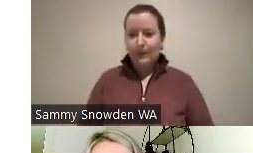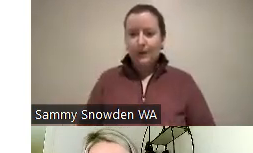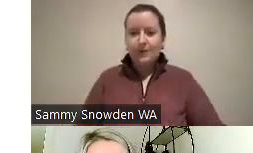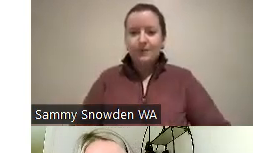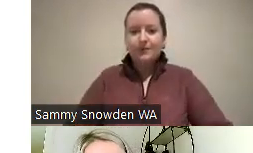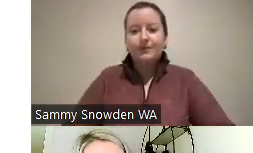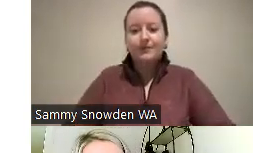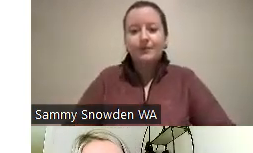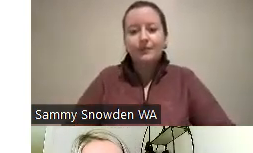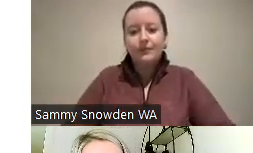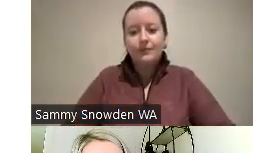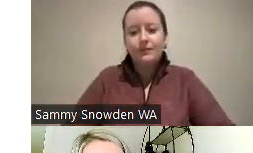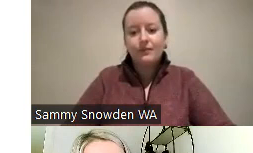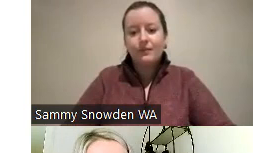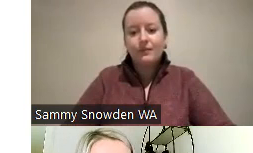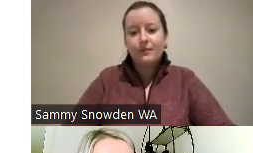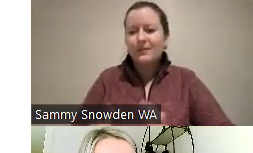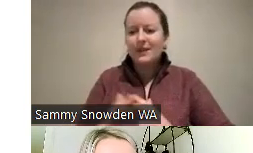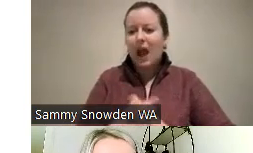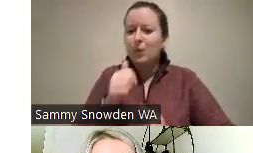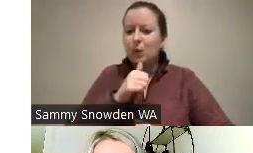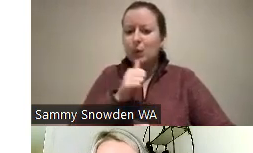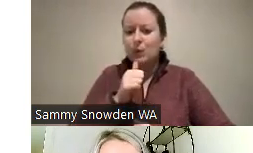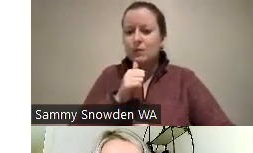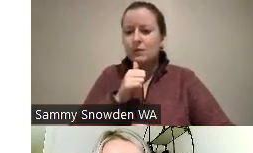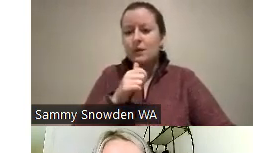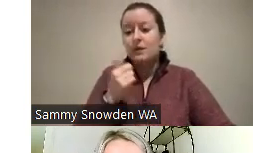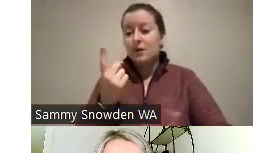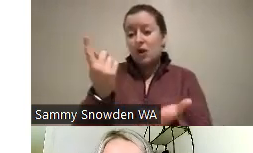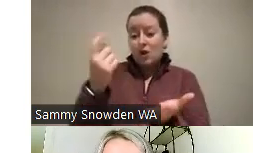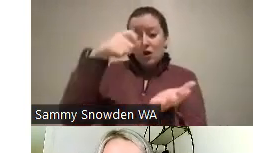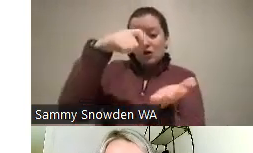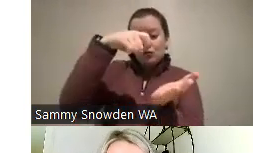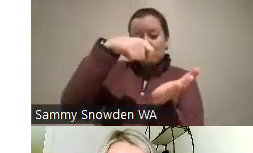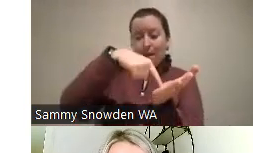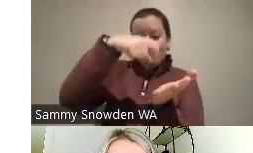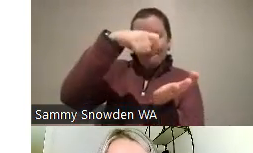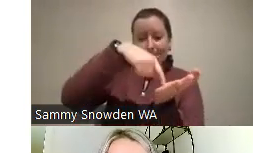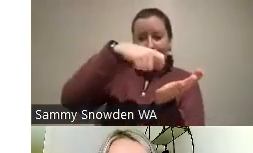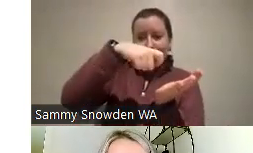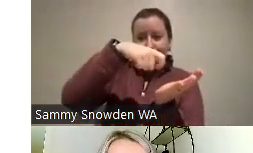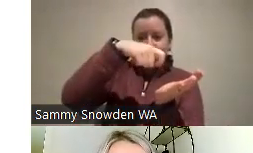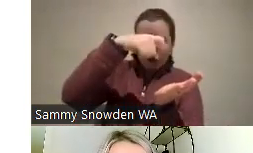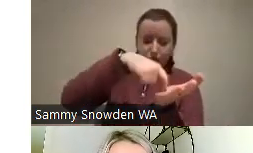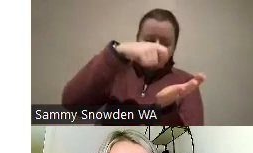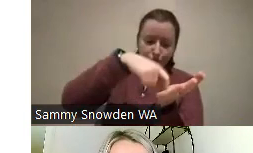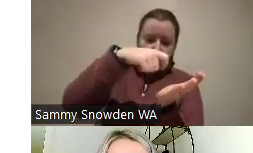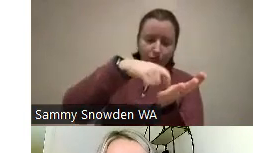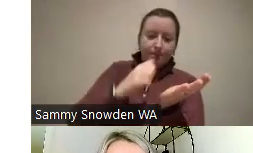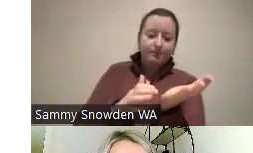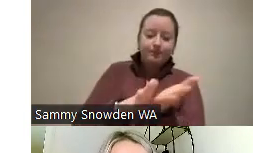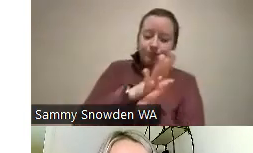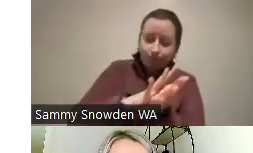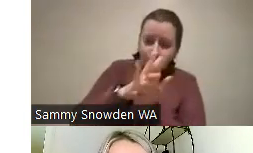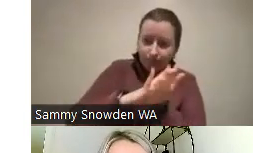is just to put some 1 or 2 drops on your hand, and just to inhale that, do some big deep breaths, and do